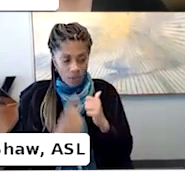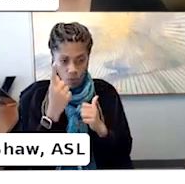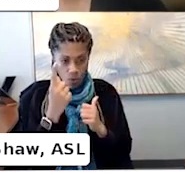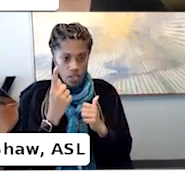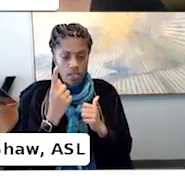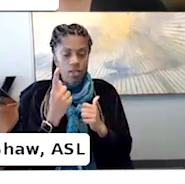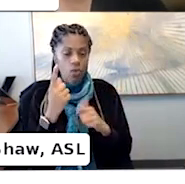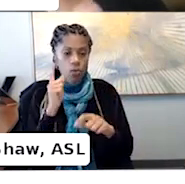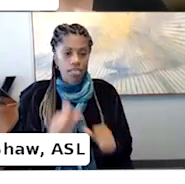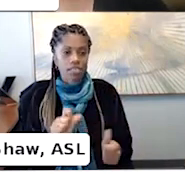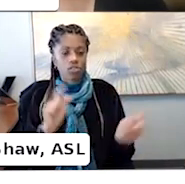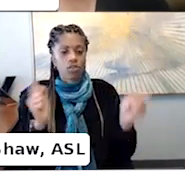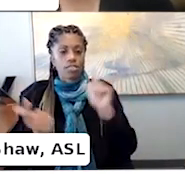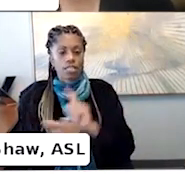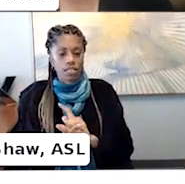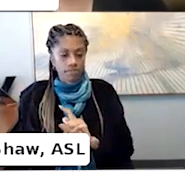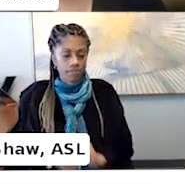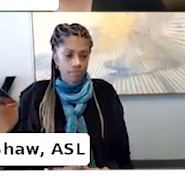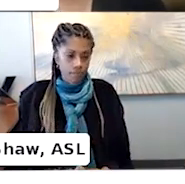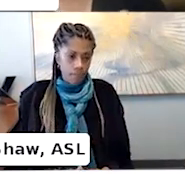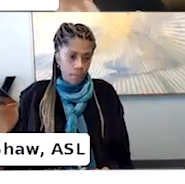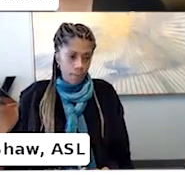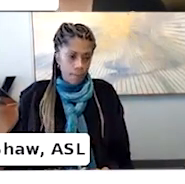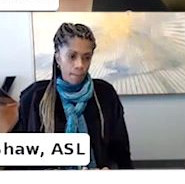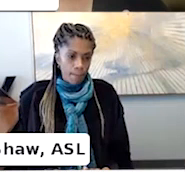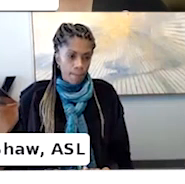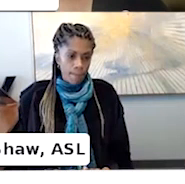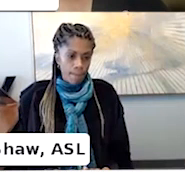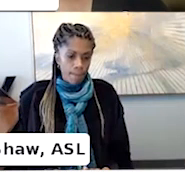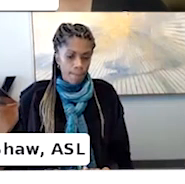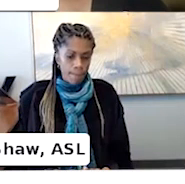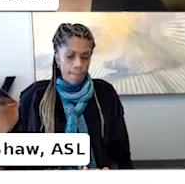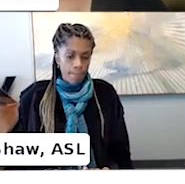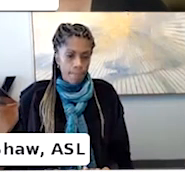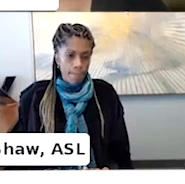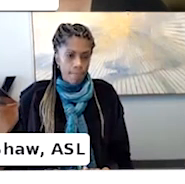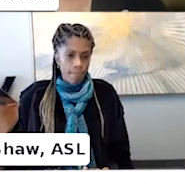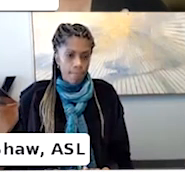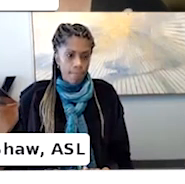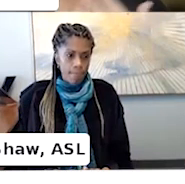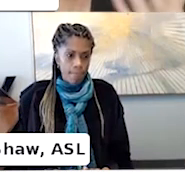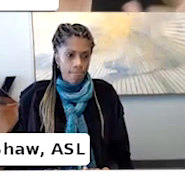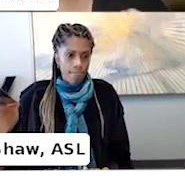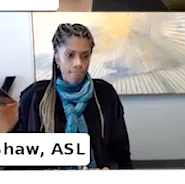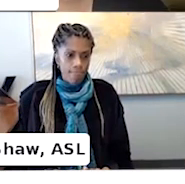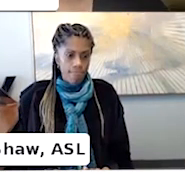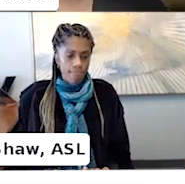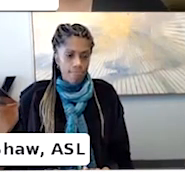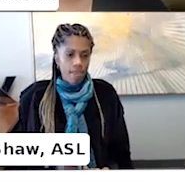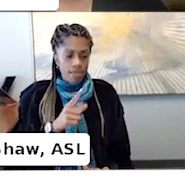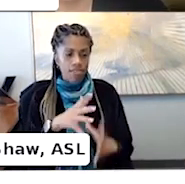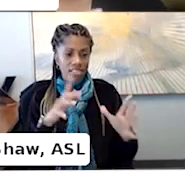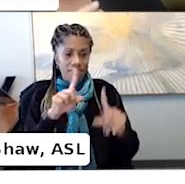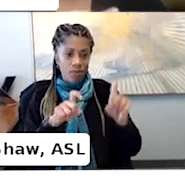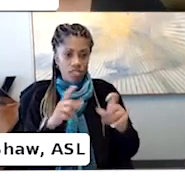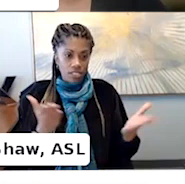translate into that space. And there's a lot of questions here. So many, I